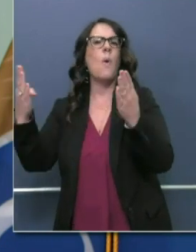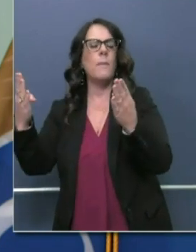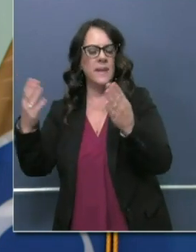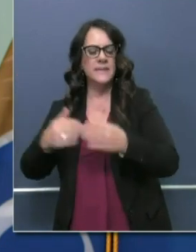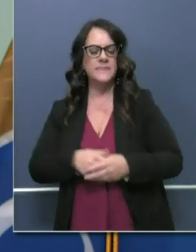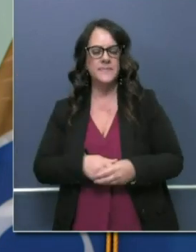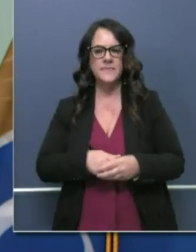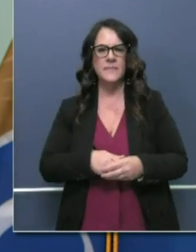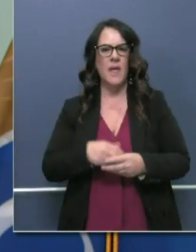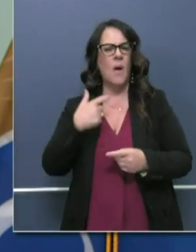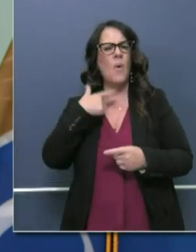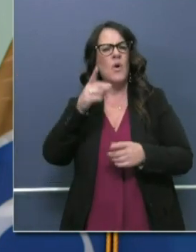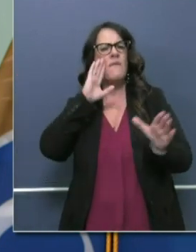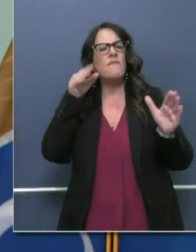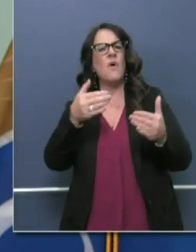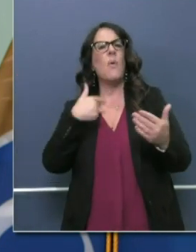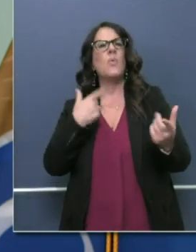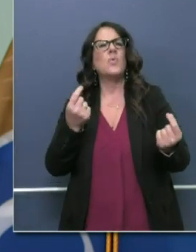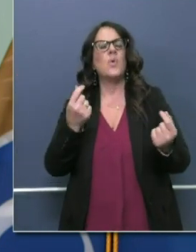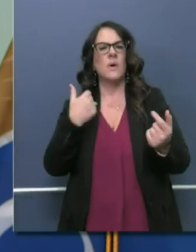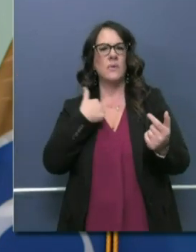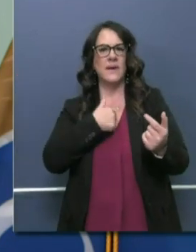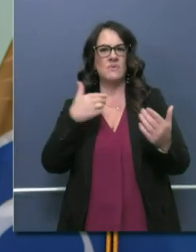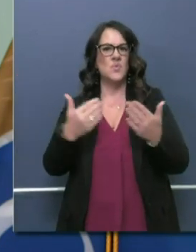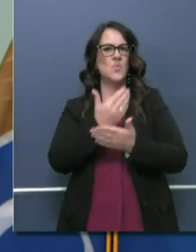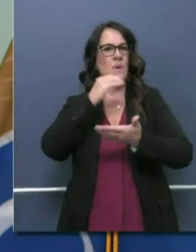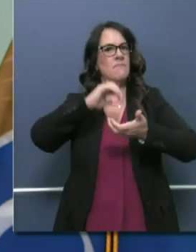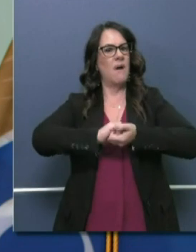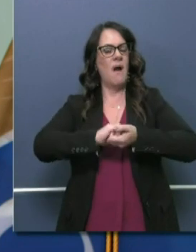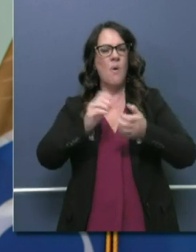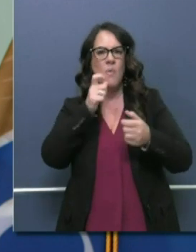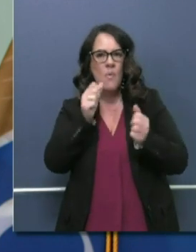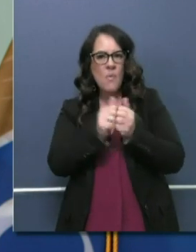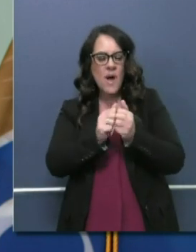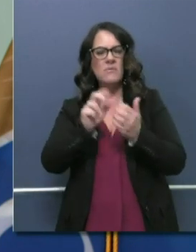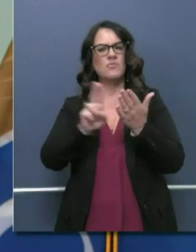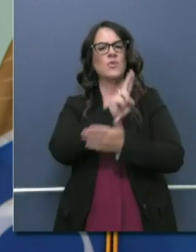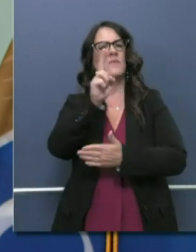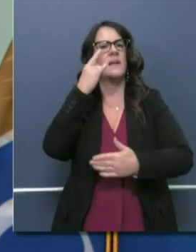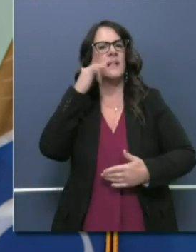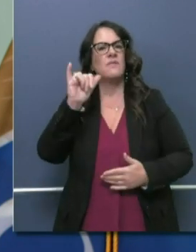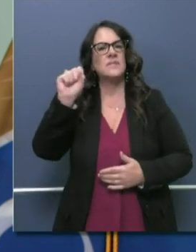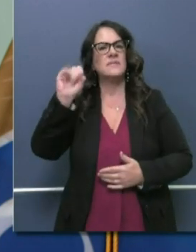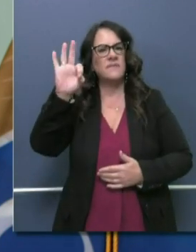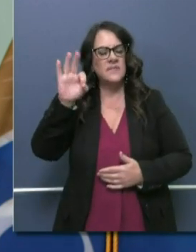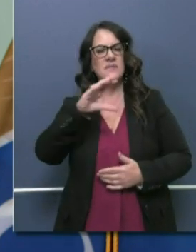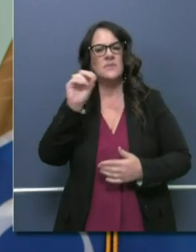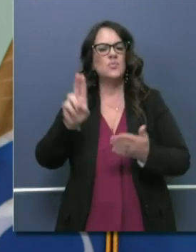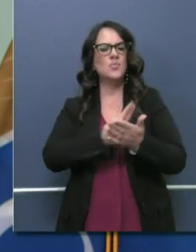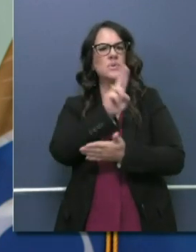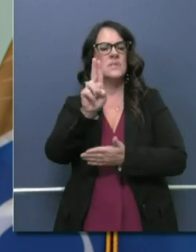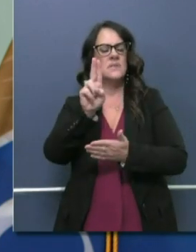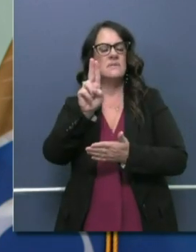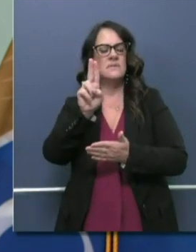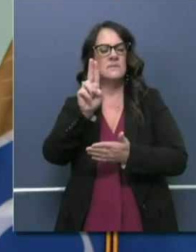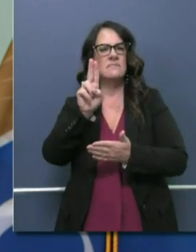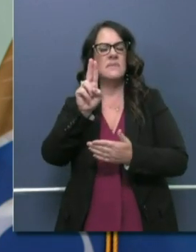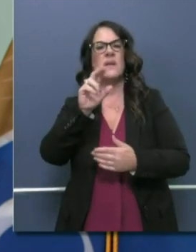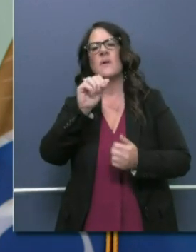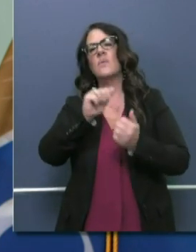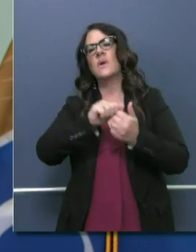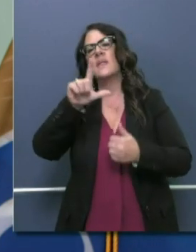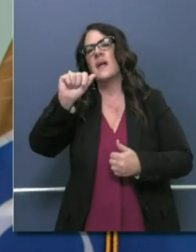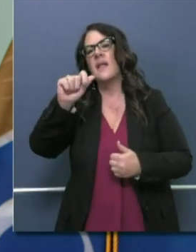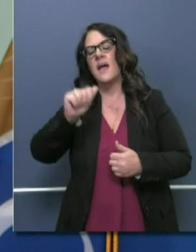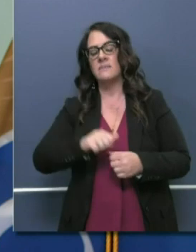a new partnership that we have advanced with UCSF and UCLA. UCSF and UCLA